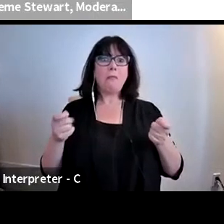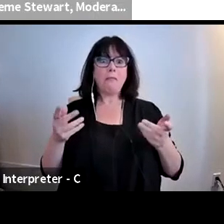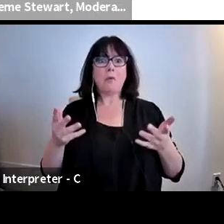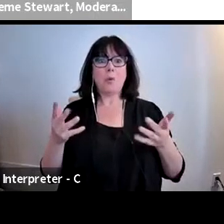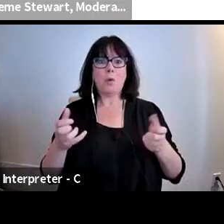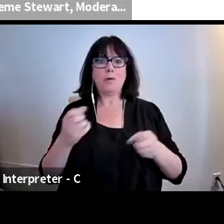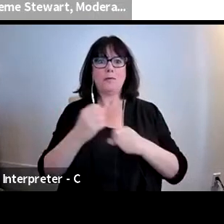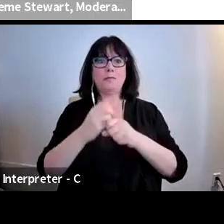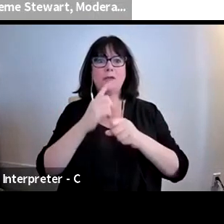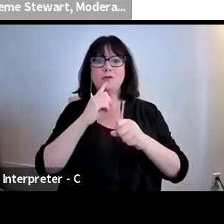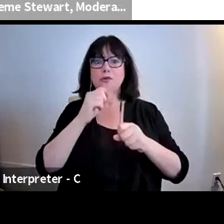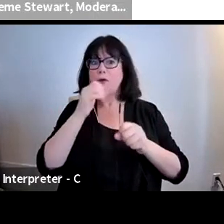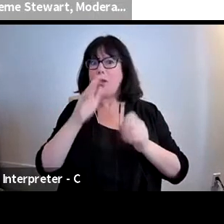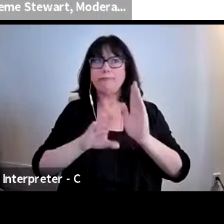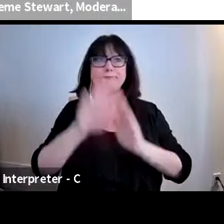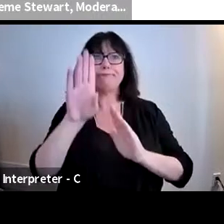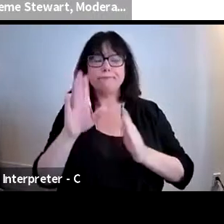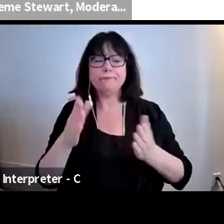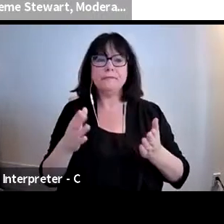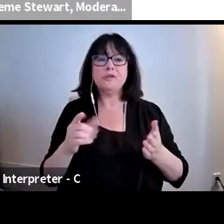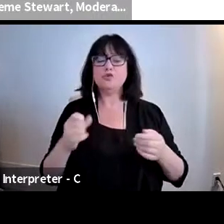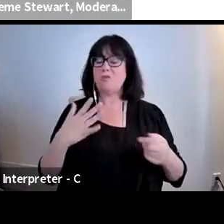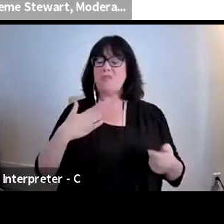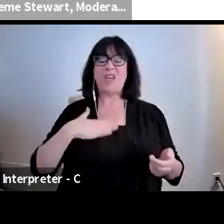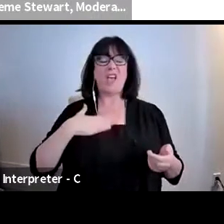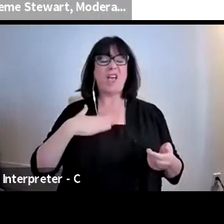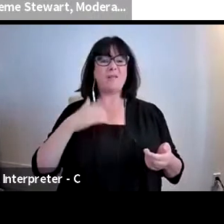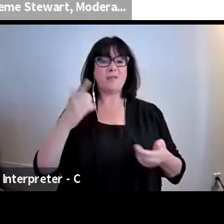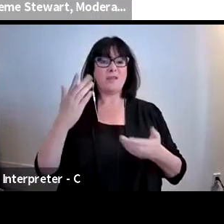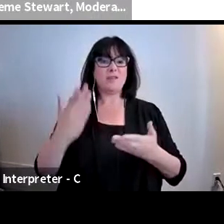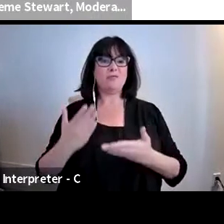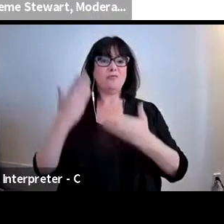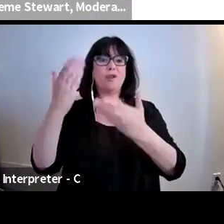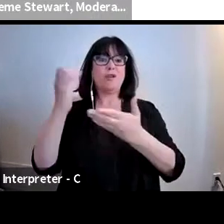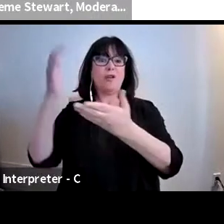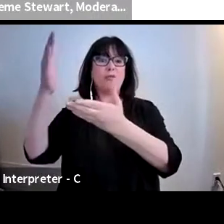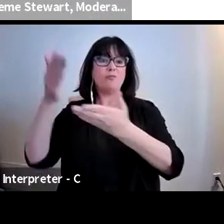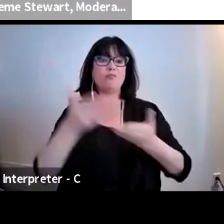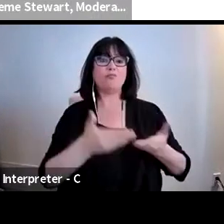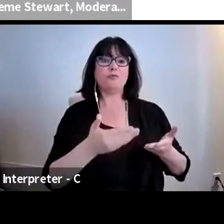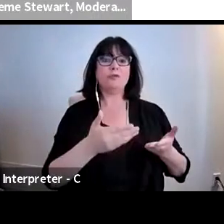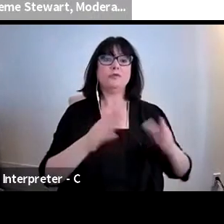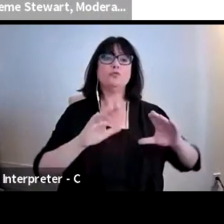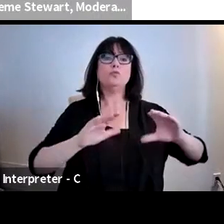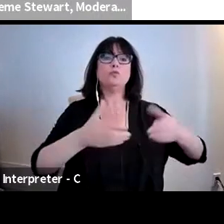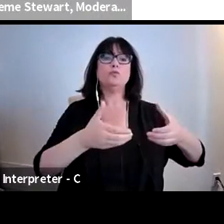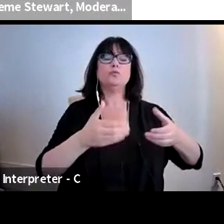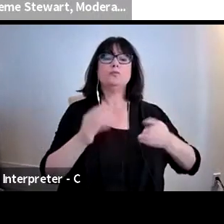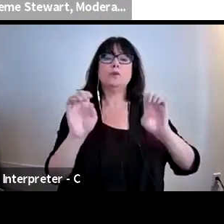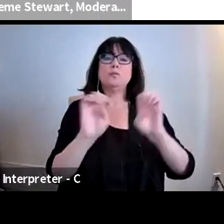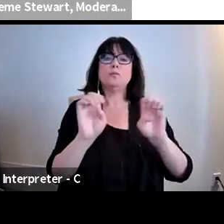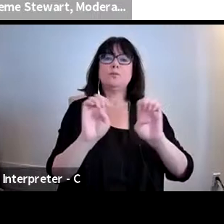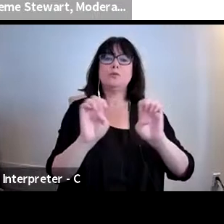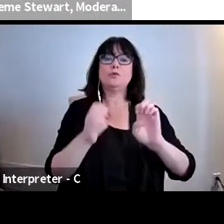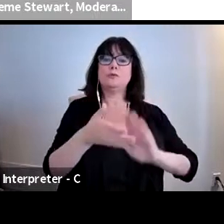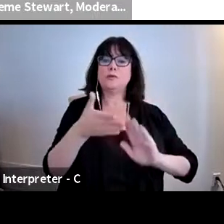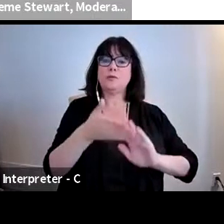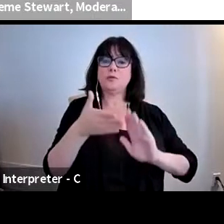take back that recommendation to our emergency operations group and discuss making